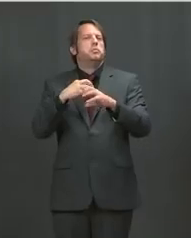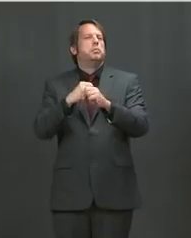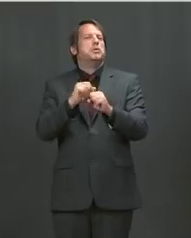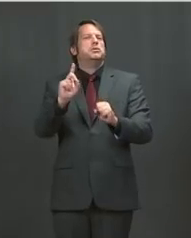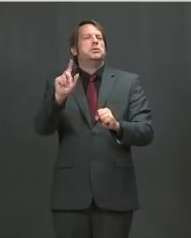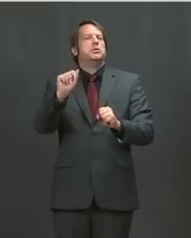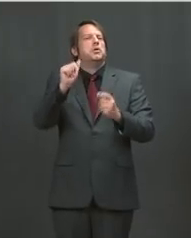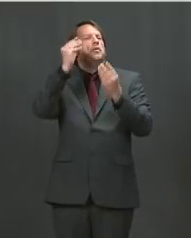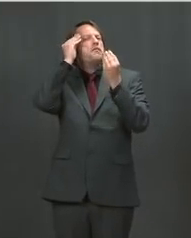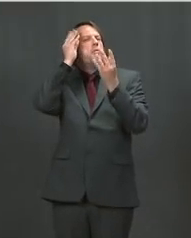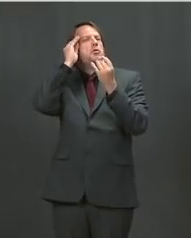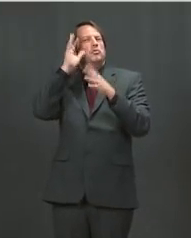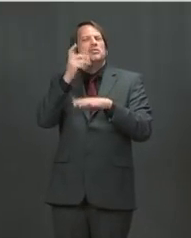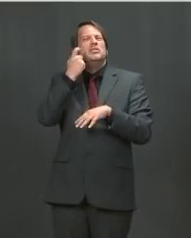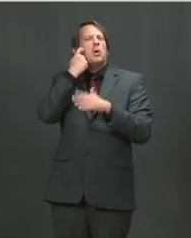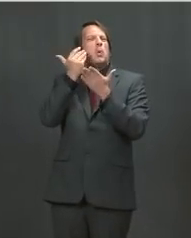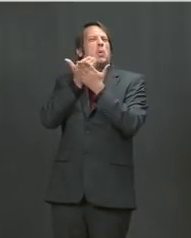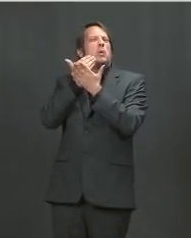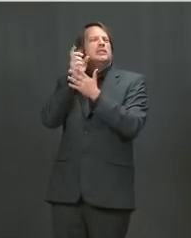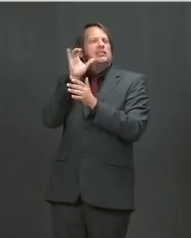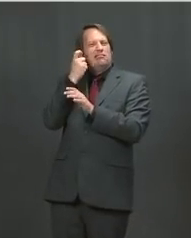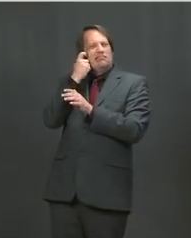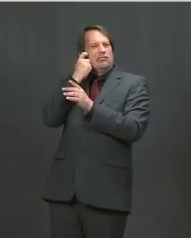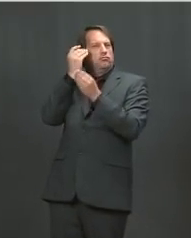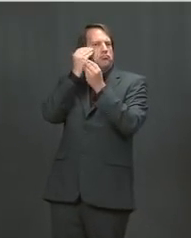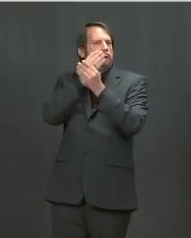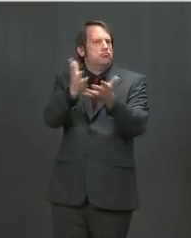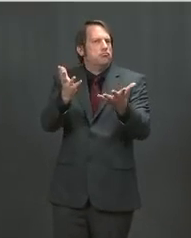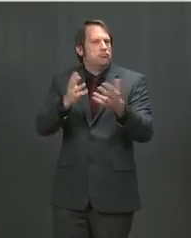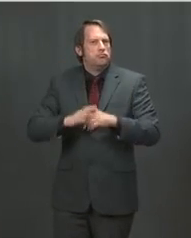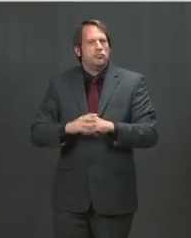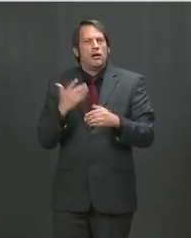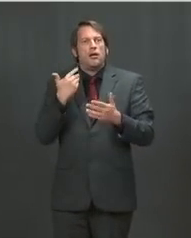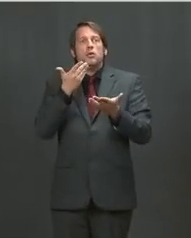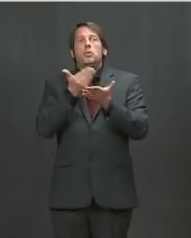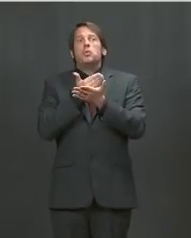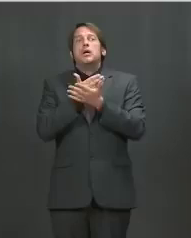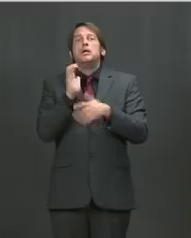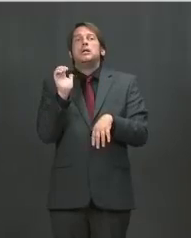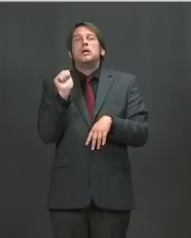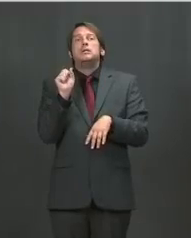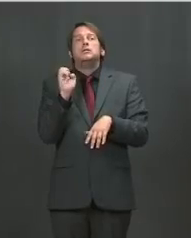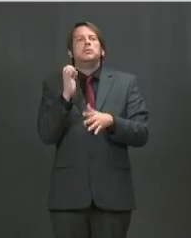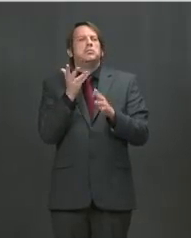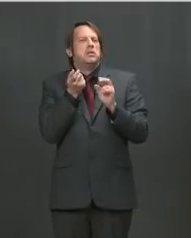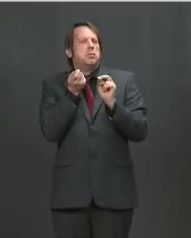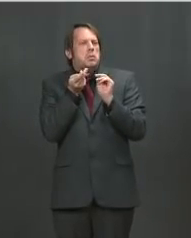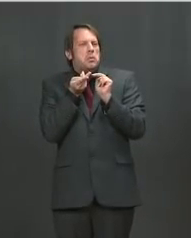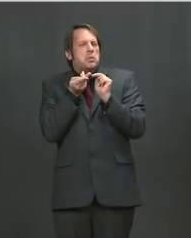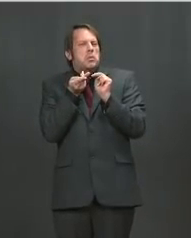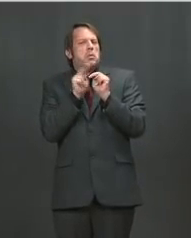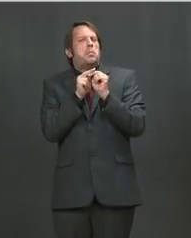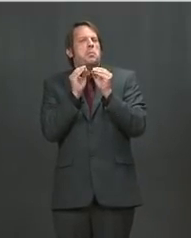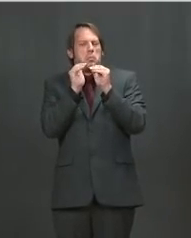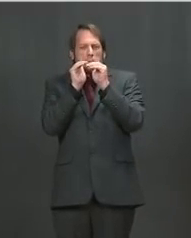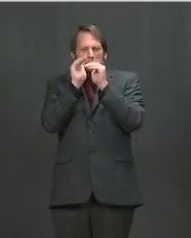recent data show that the 7-day average of new cases is a little more than 63,000 cases per day. This